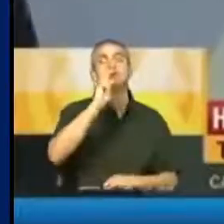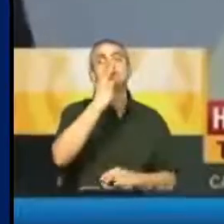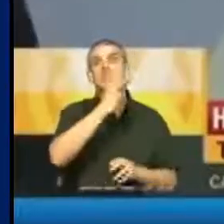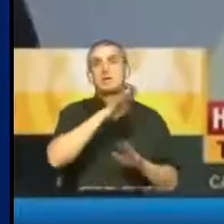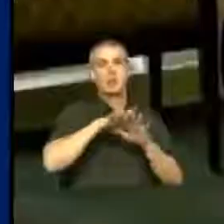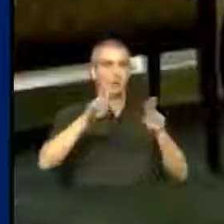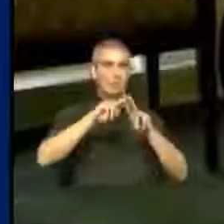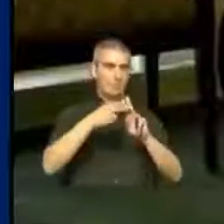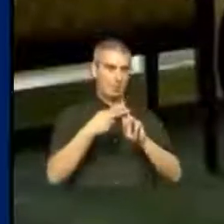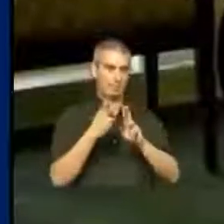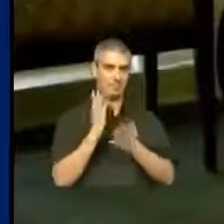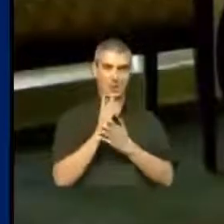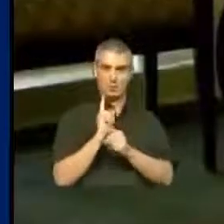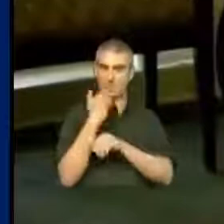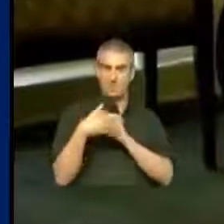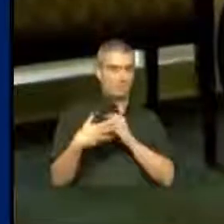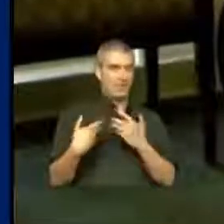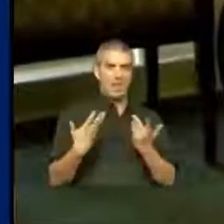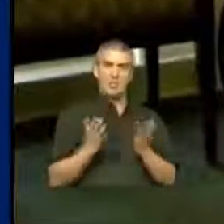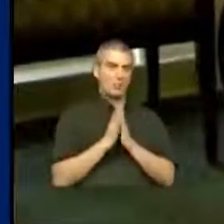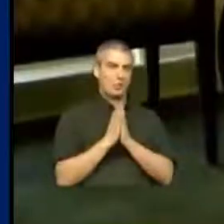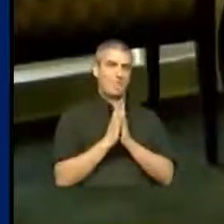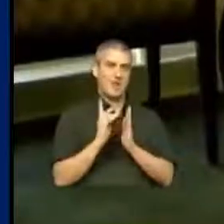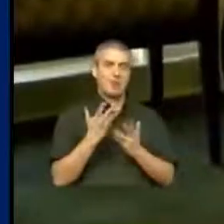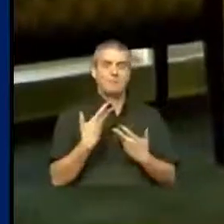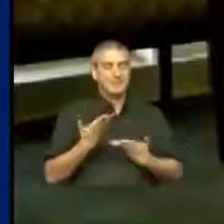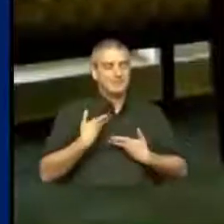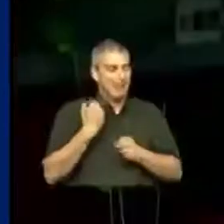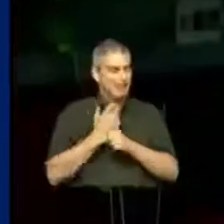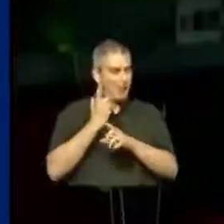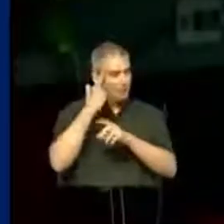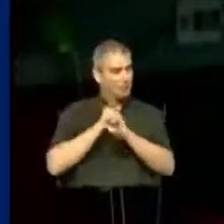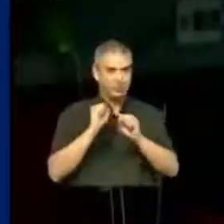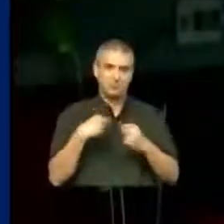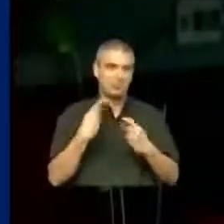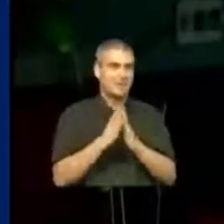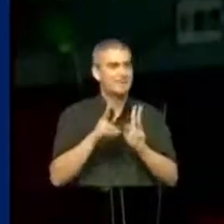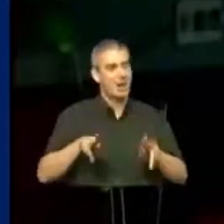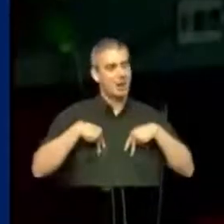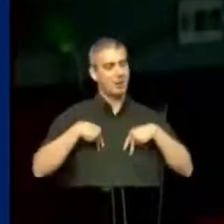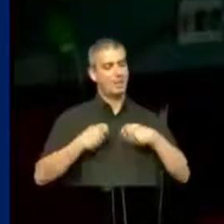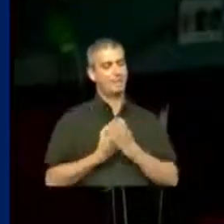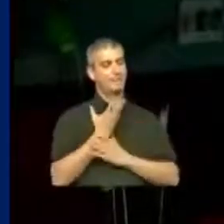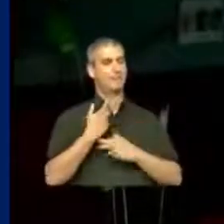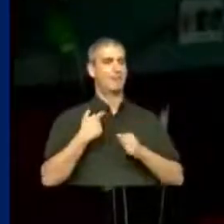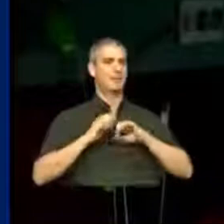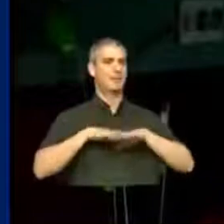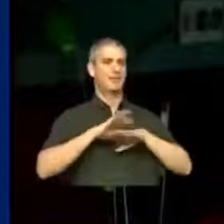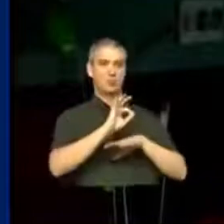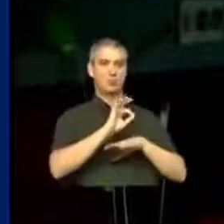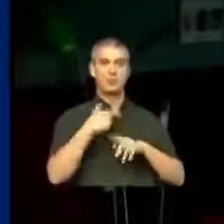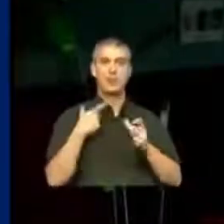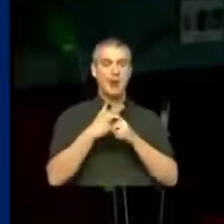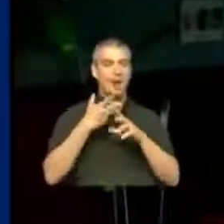Until recently, there's been no hope for patients who have had a stroke to recover function. In the Department of Neurosurgery